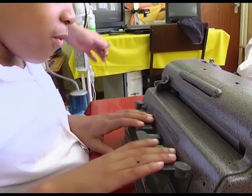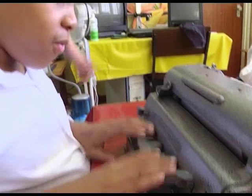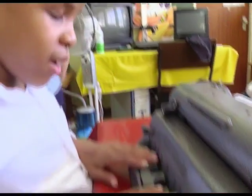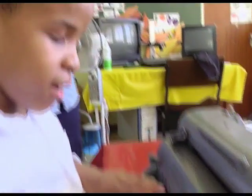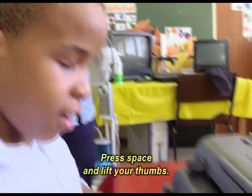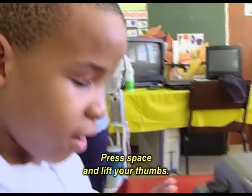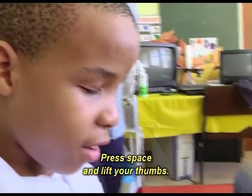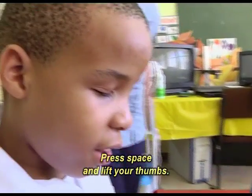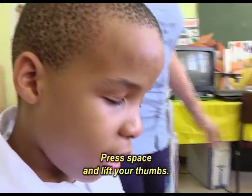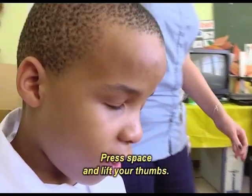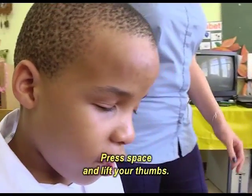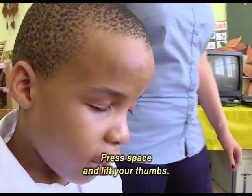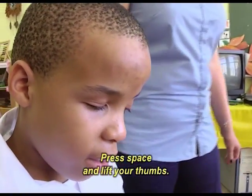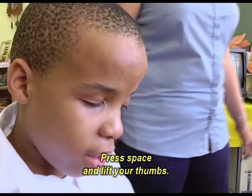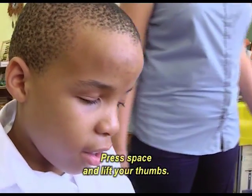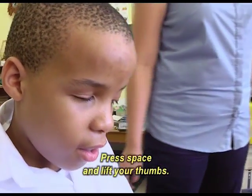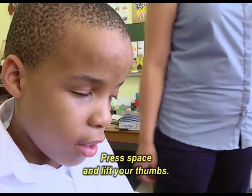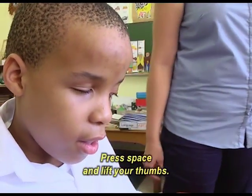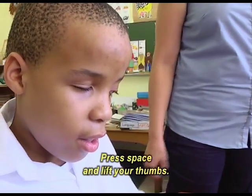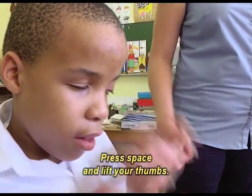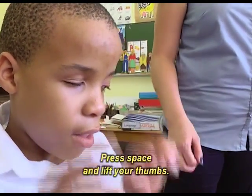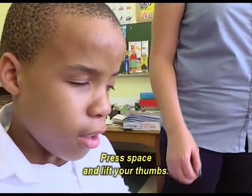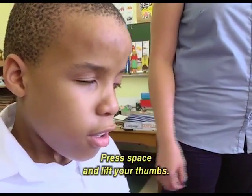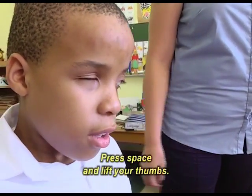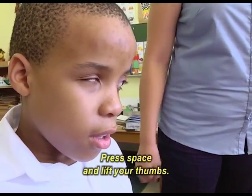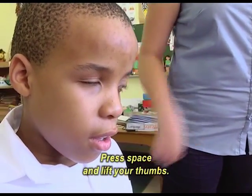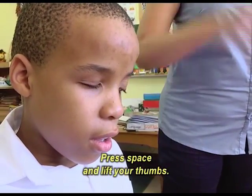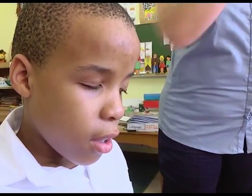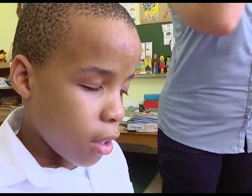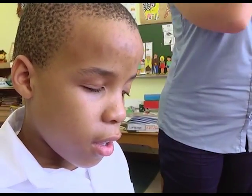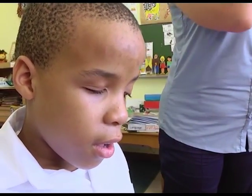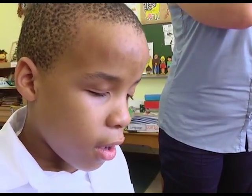Right. Space with your thumbs.